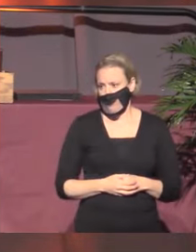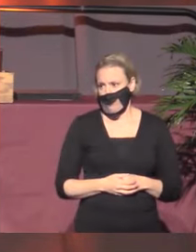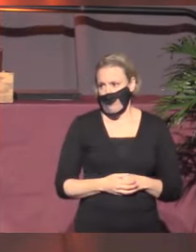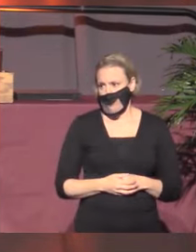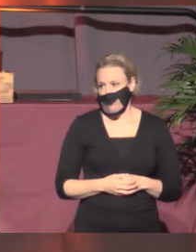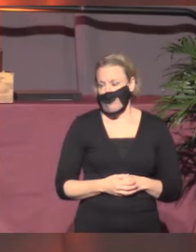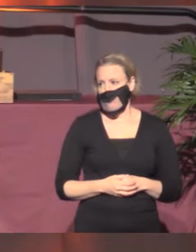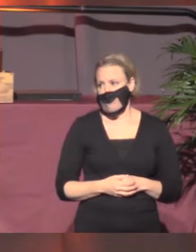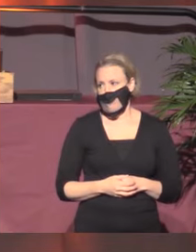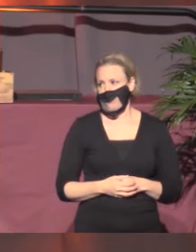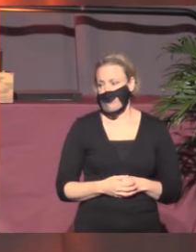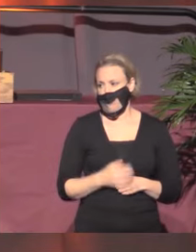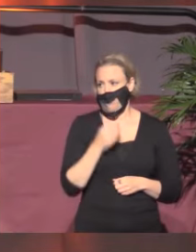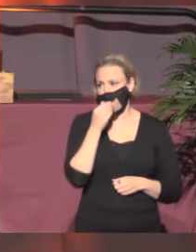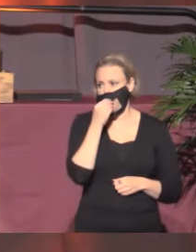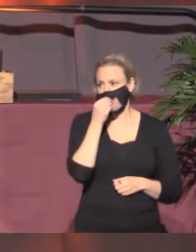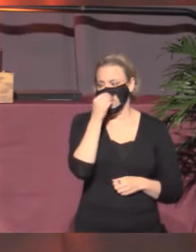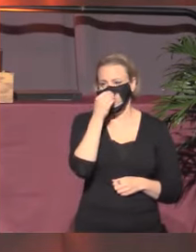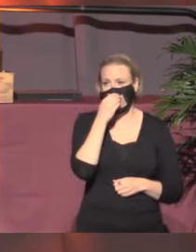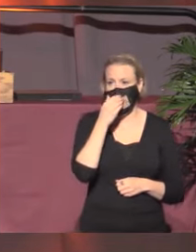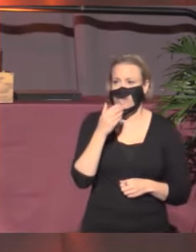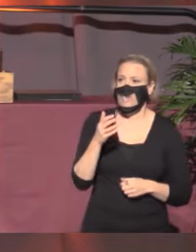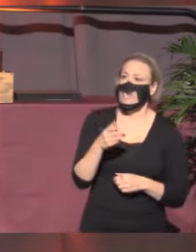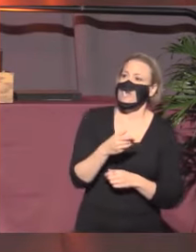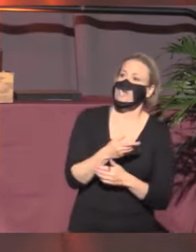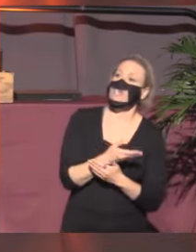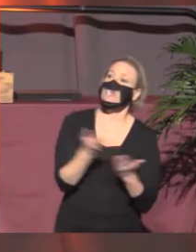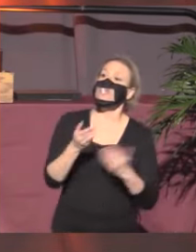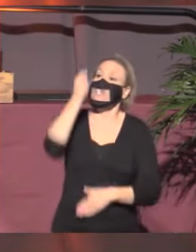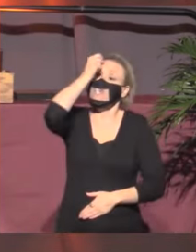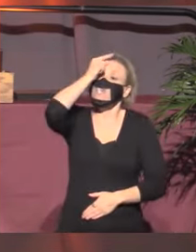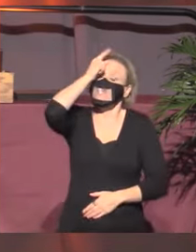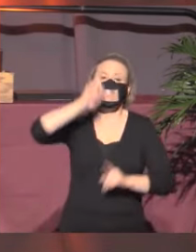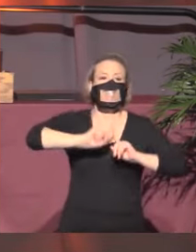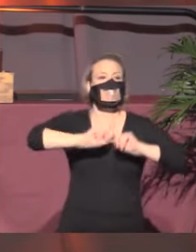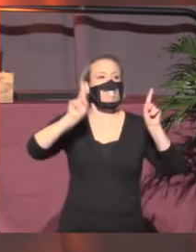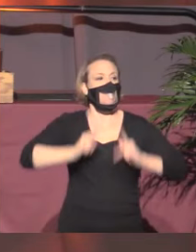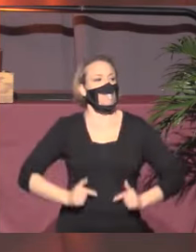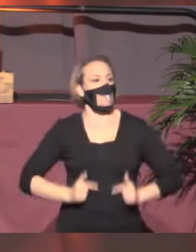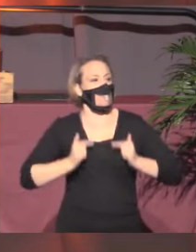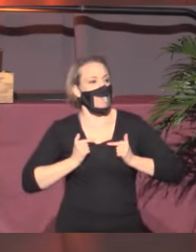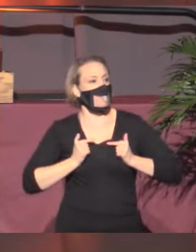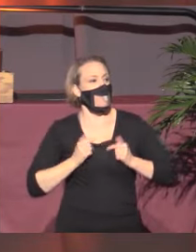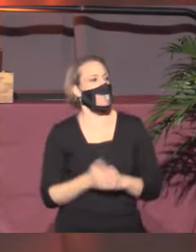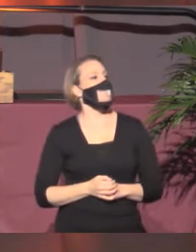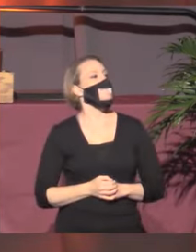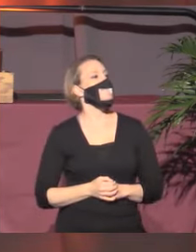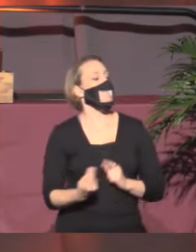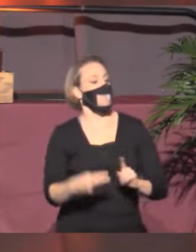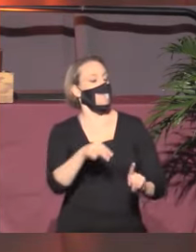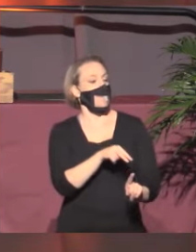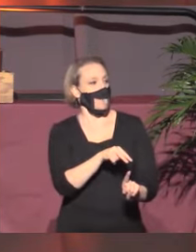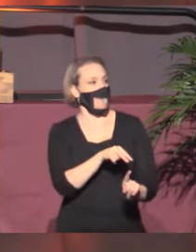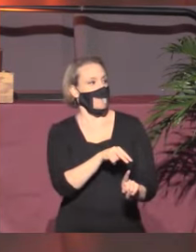to understand and appreciate different viewpoints, life perspectives. But you have pushed